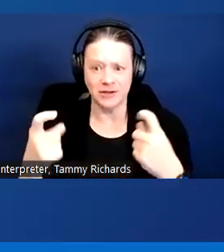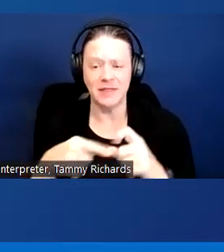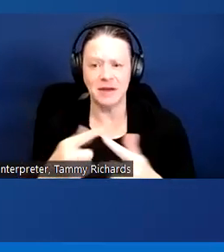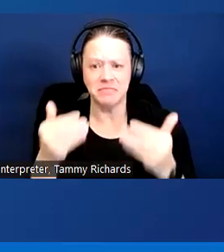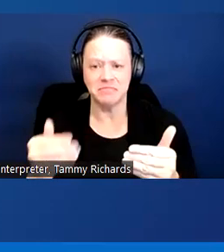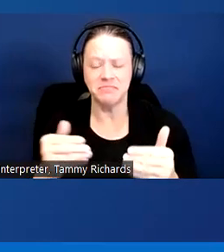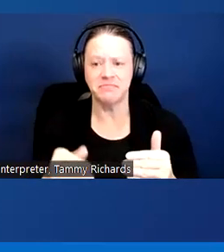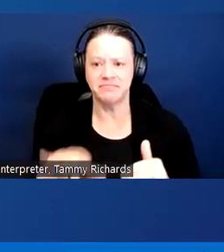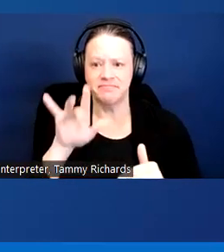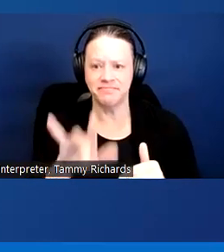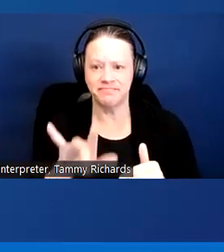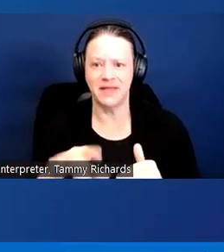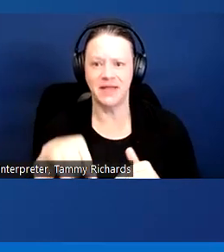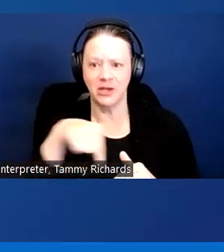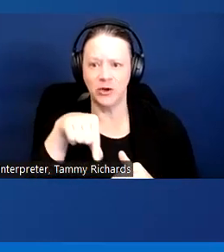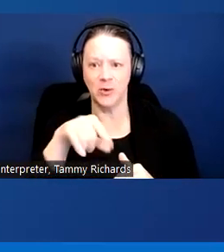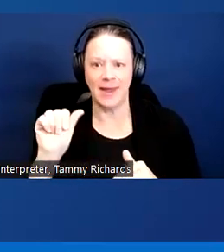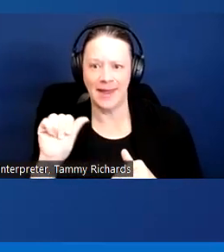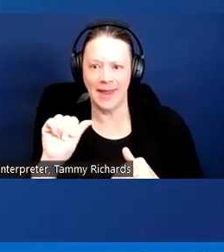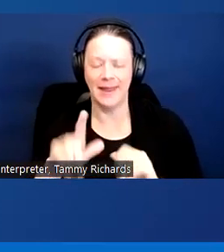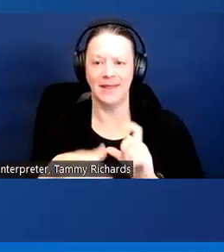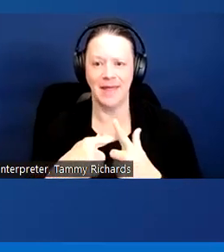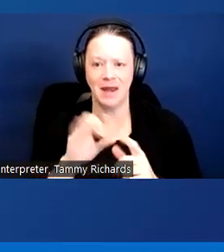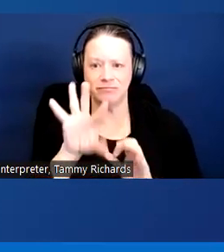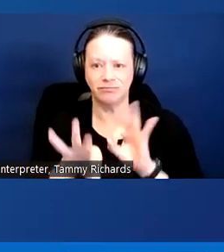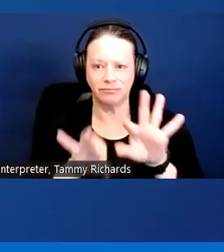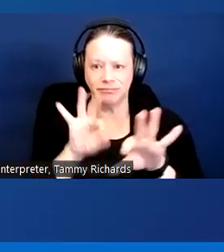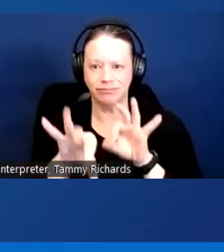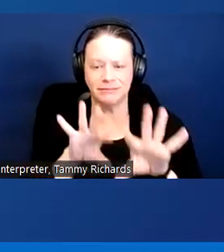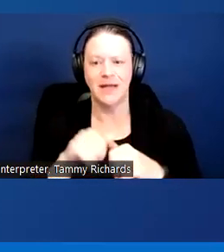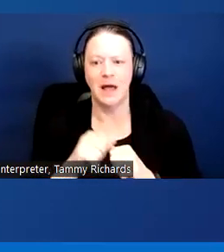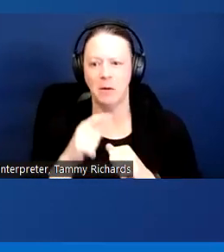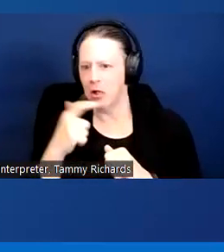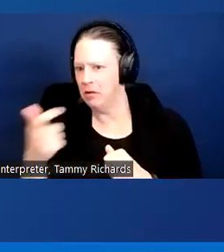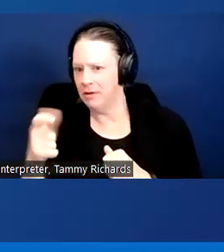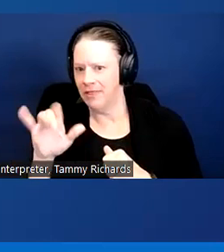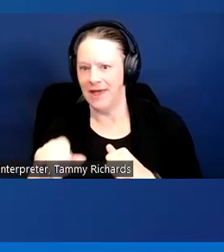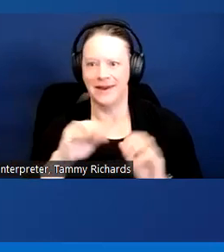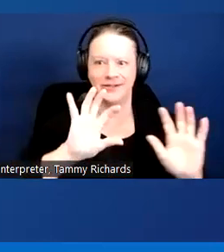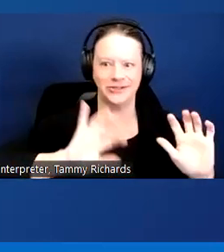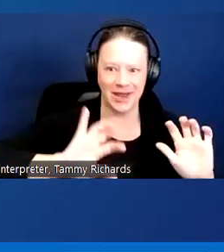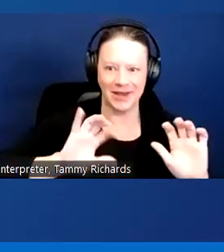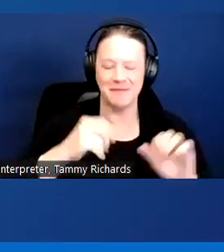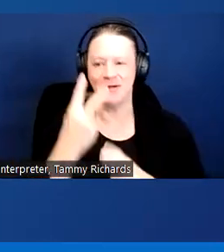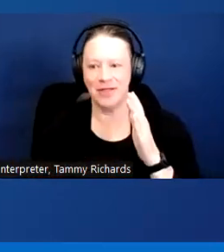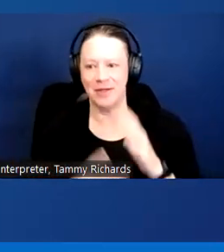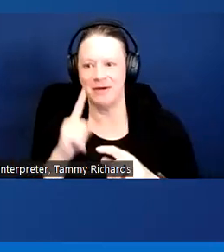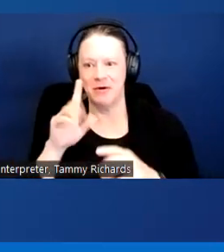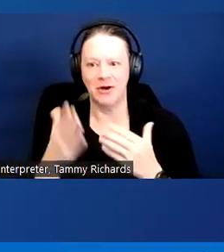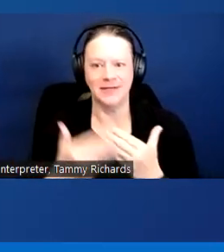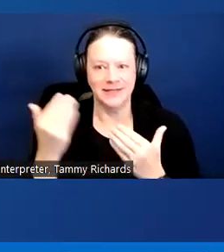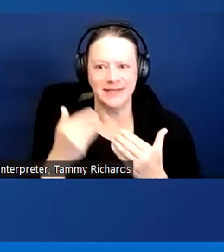answer. I will be monitoring that and chat, but for the sake of ease of use,